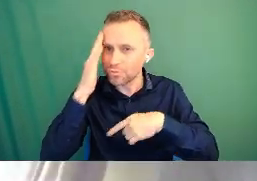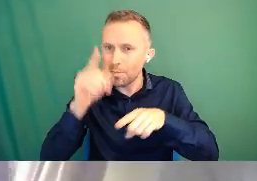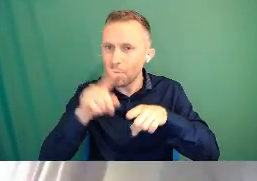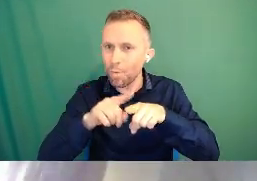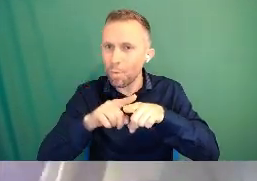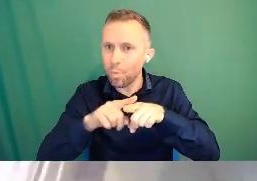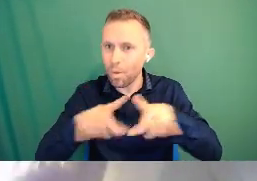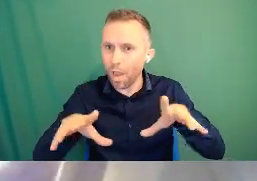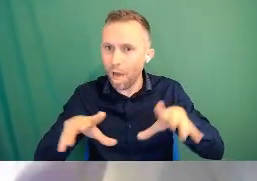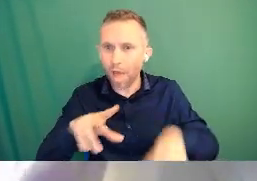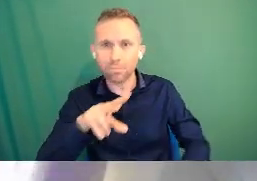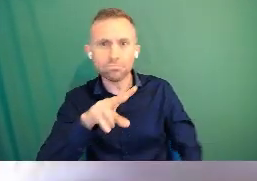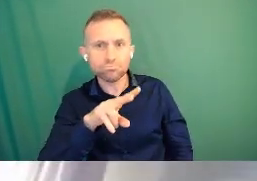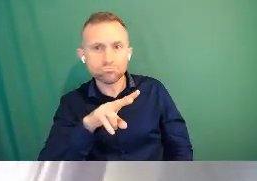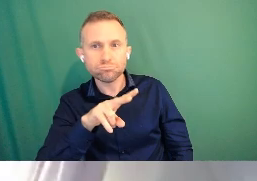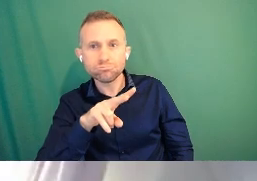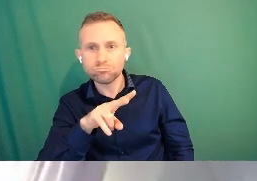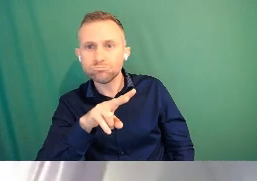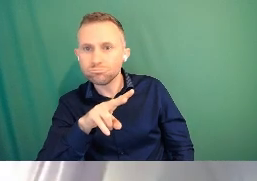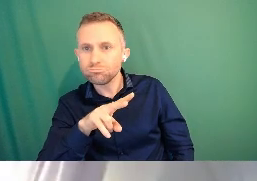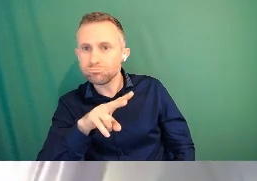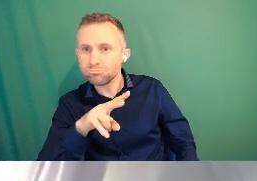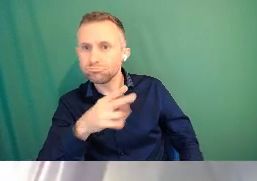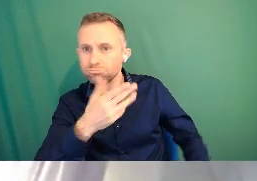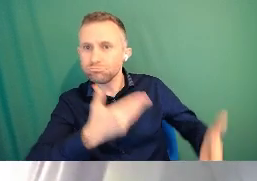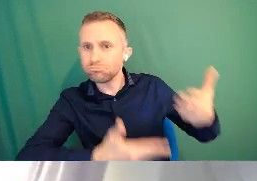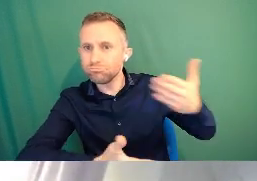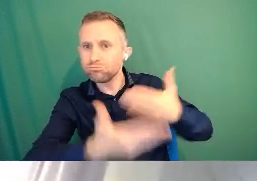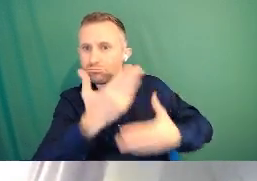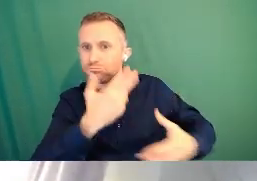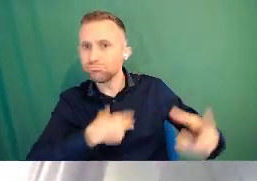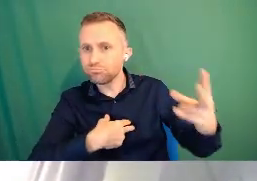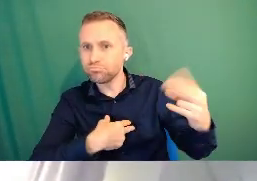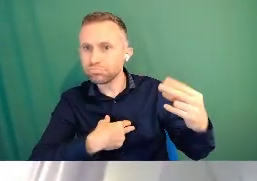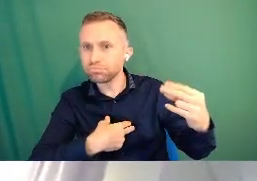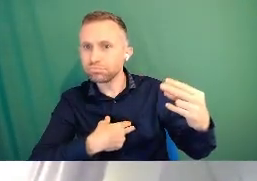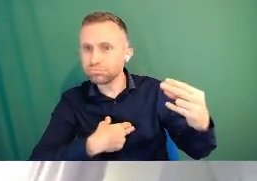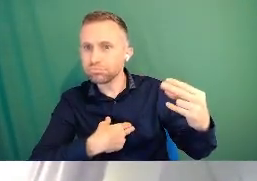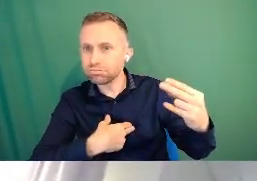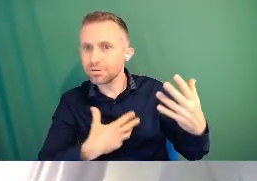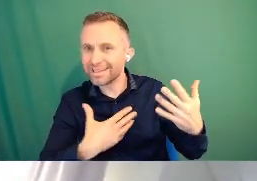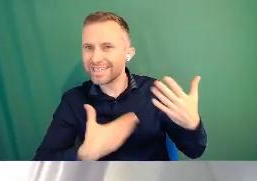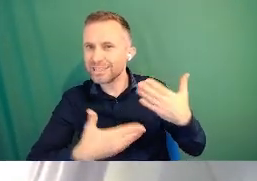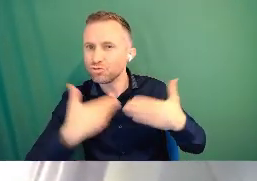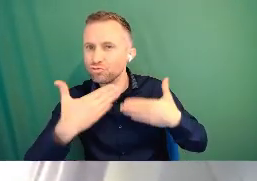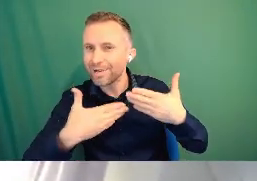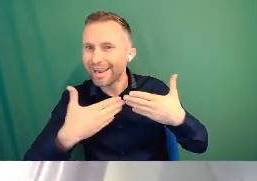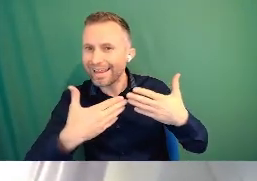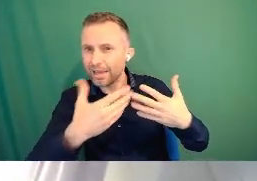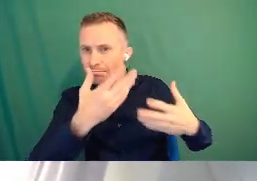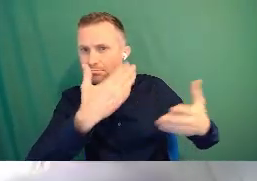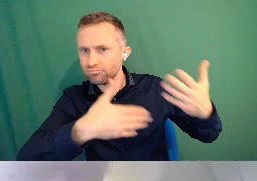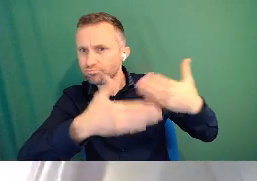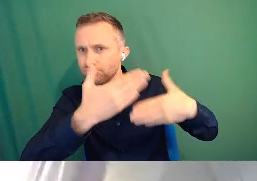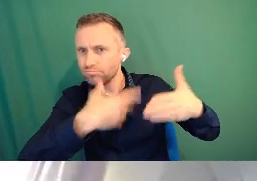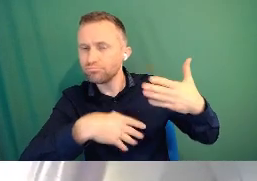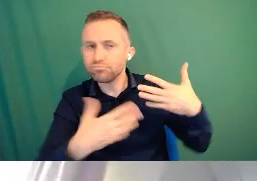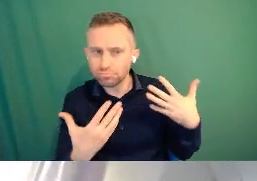of all of the rooms upstairs. It gives a bit of a history of the castle as well, and